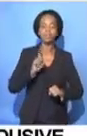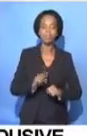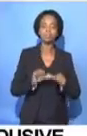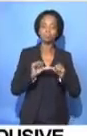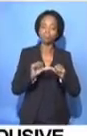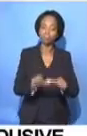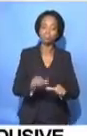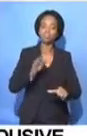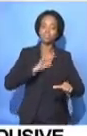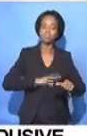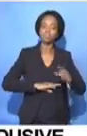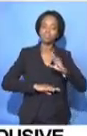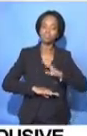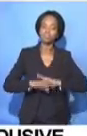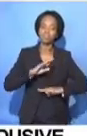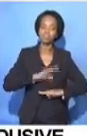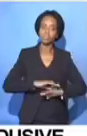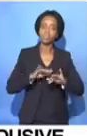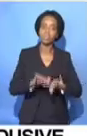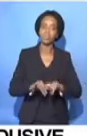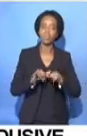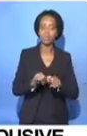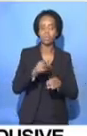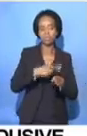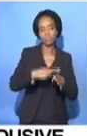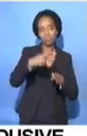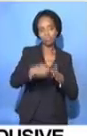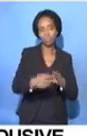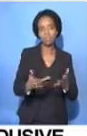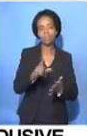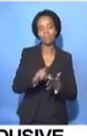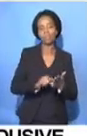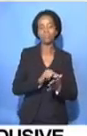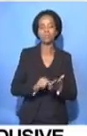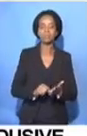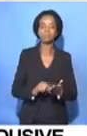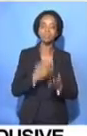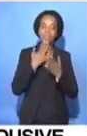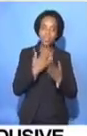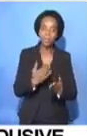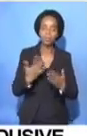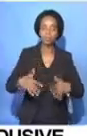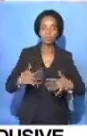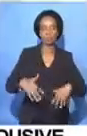of the announcement of election results. Thank you very much.